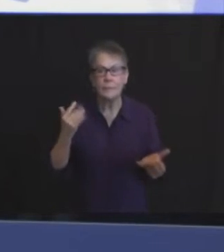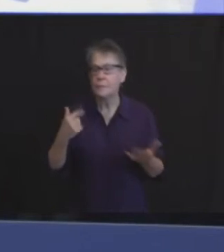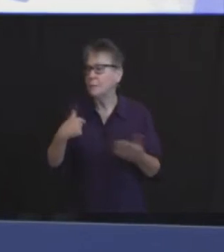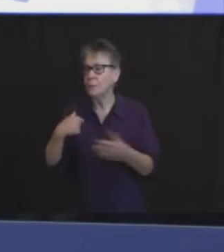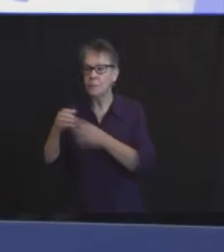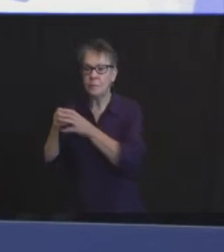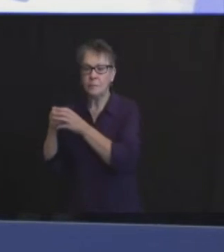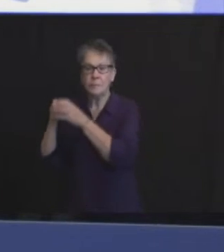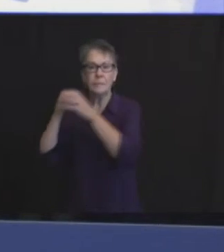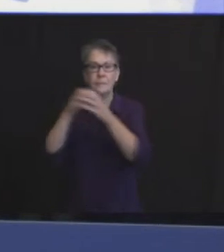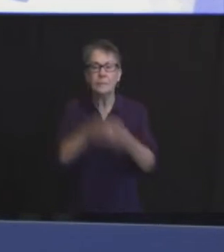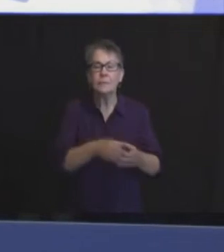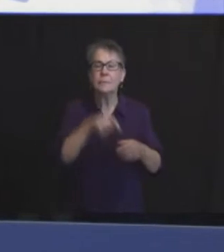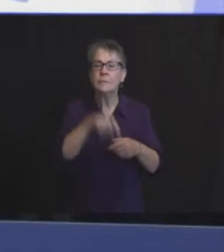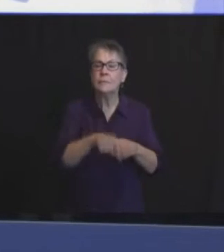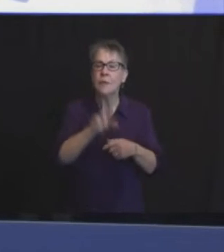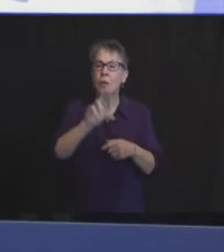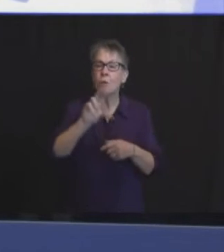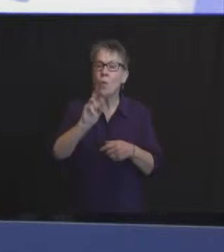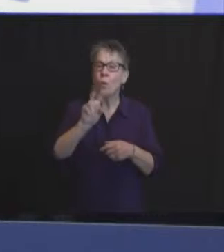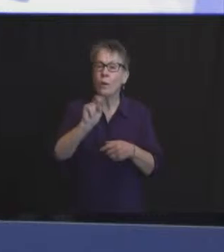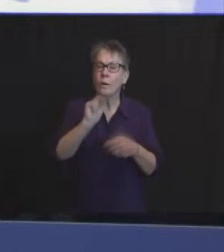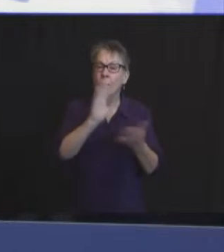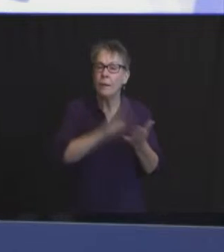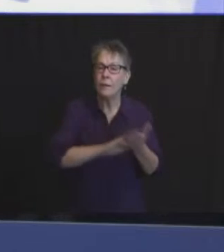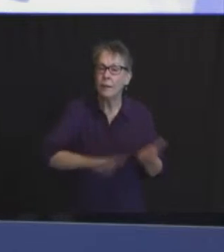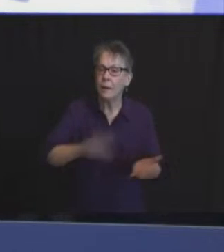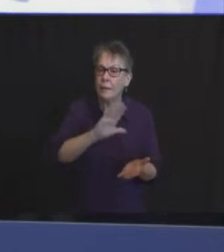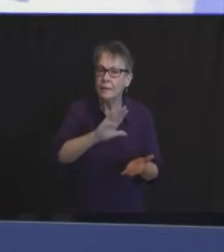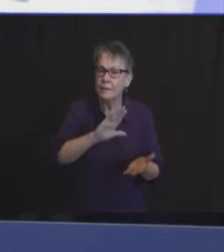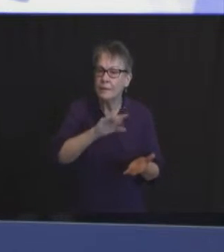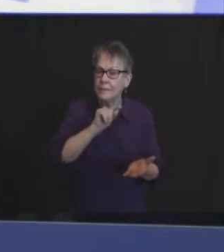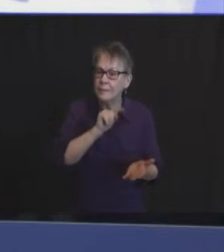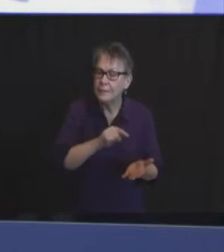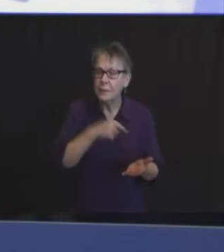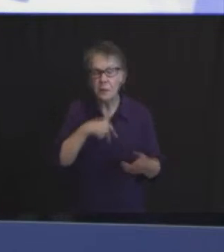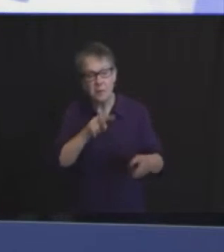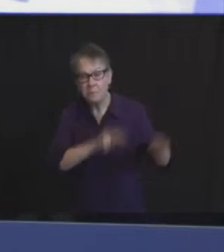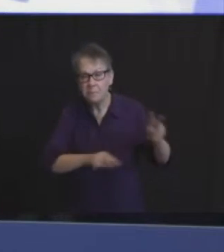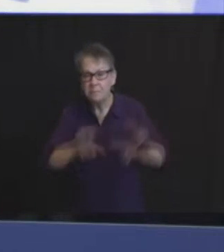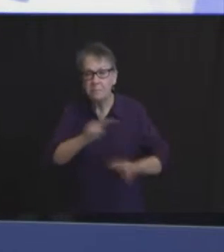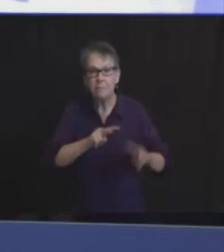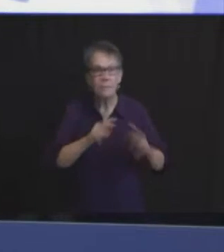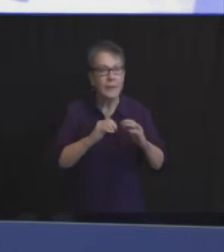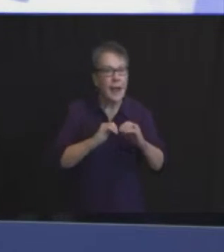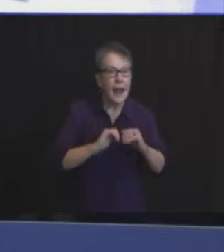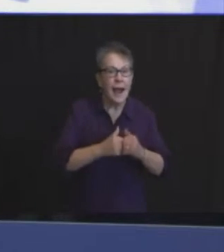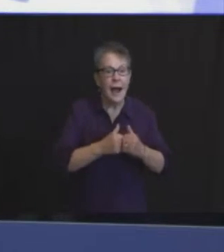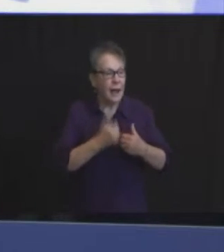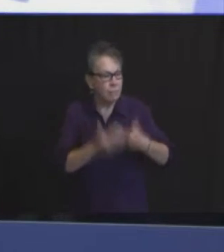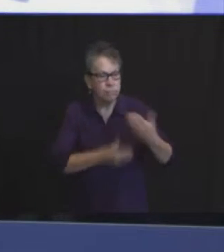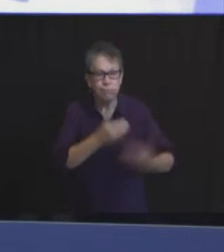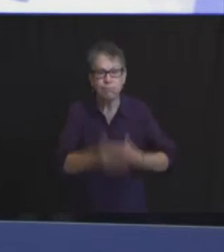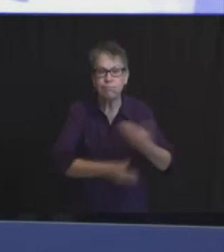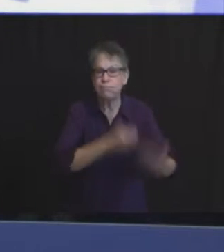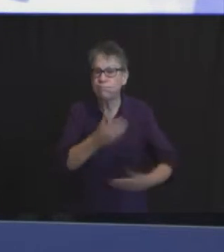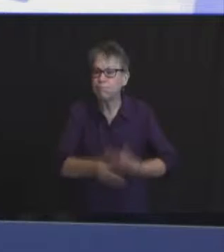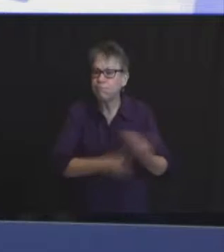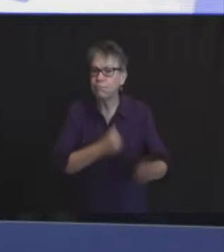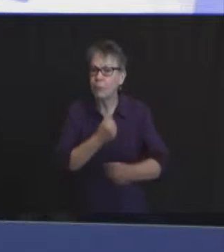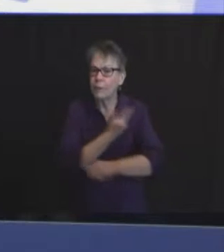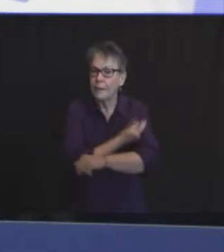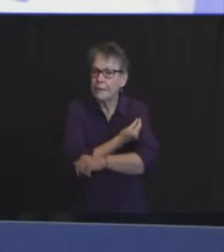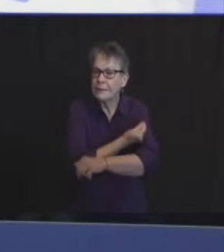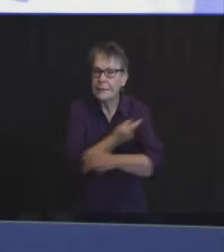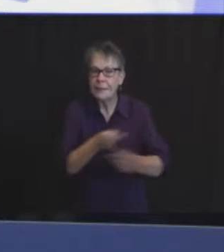vaccination site in the state at the Rowan College of South Jersey. The site will ramp up as the supply of